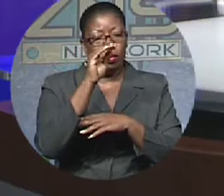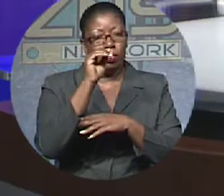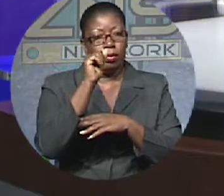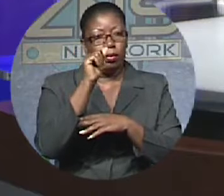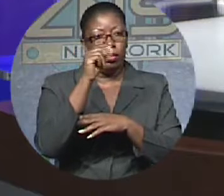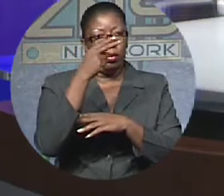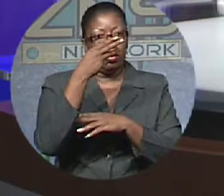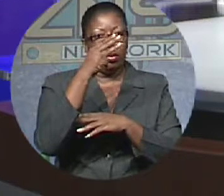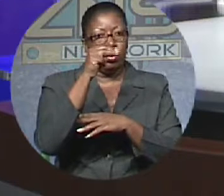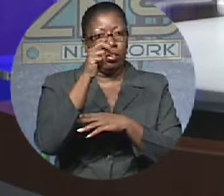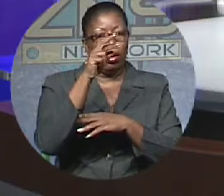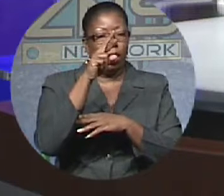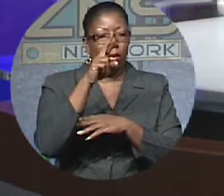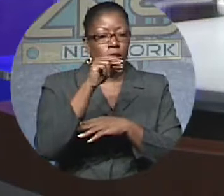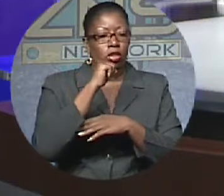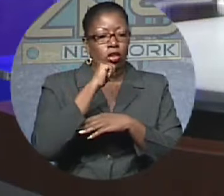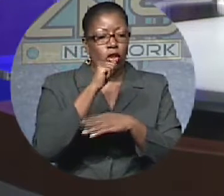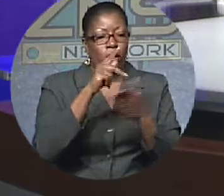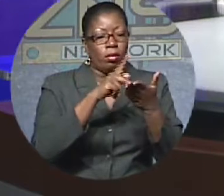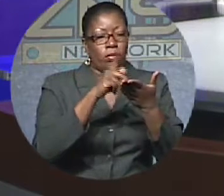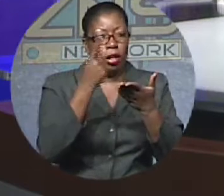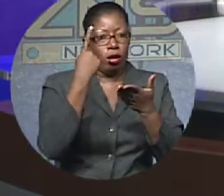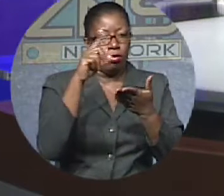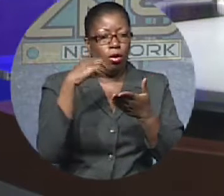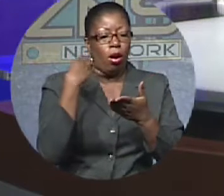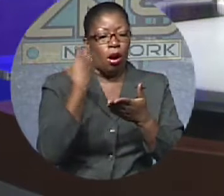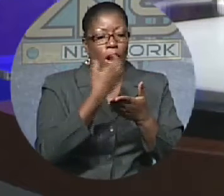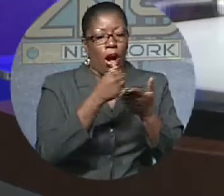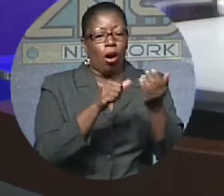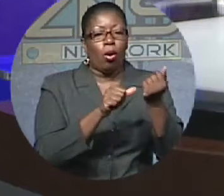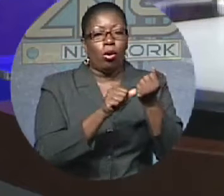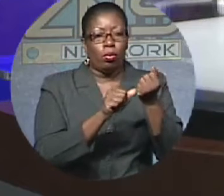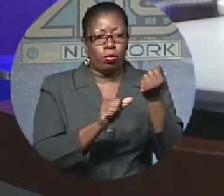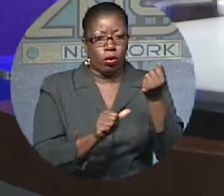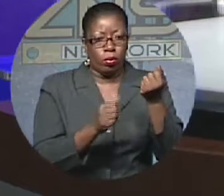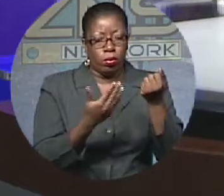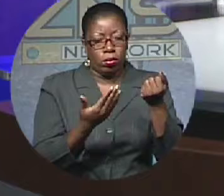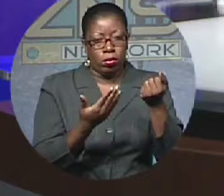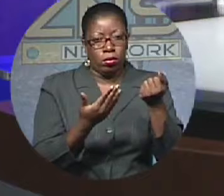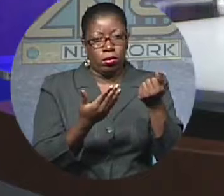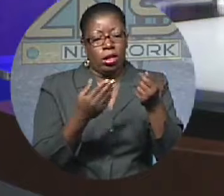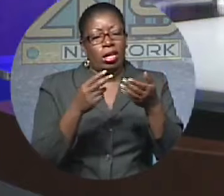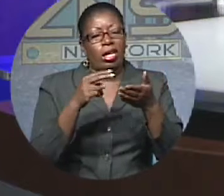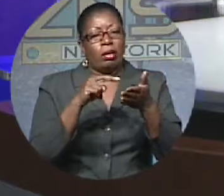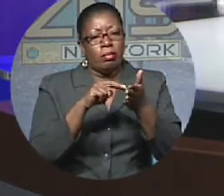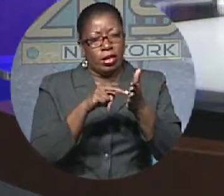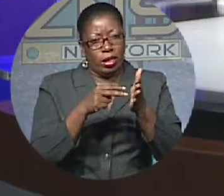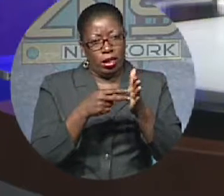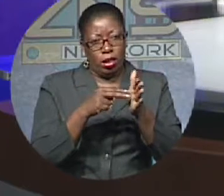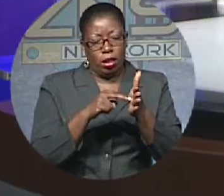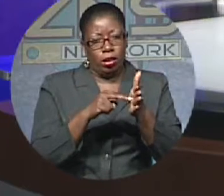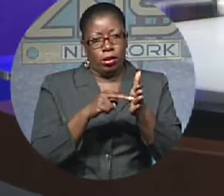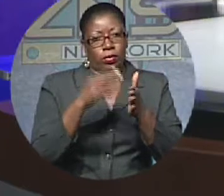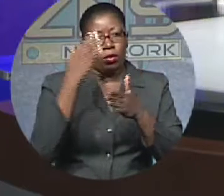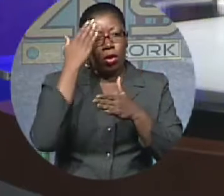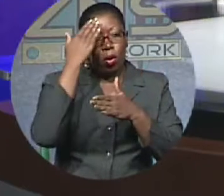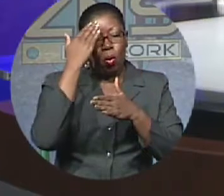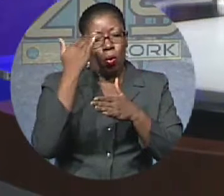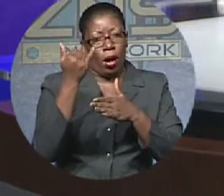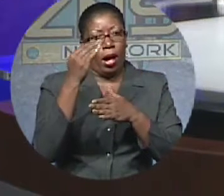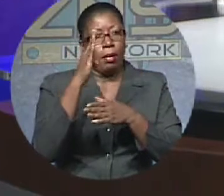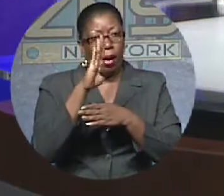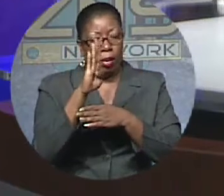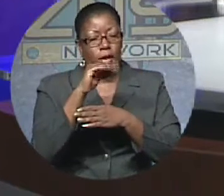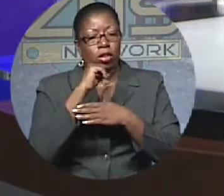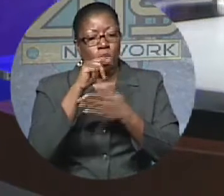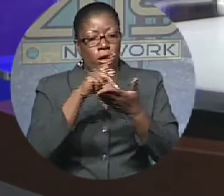poop water as inappropriate, Mr. Roberts says it perpetuates the negative perception of reused or treated wastewater, which he says can be